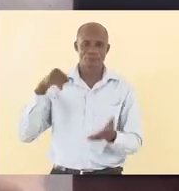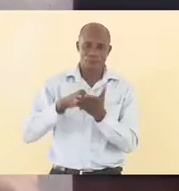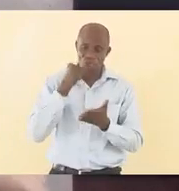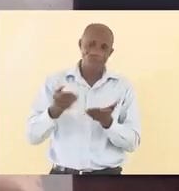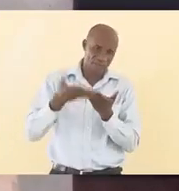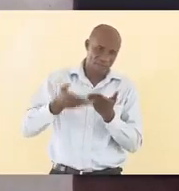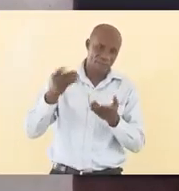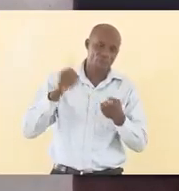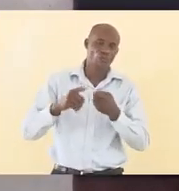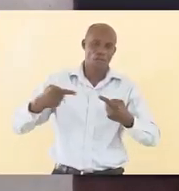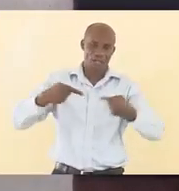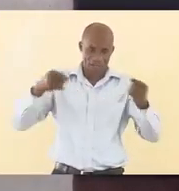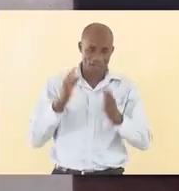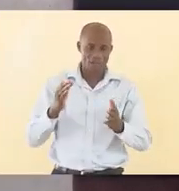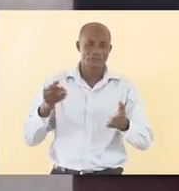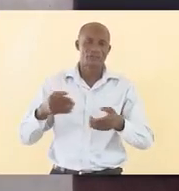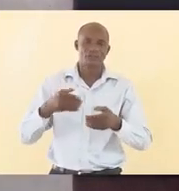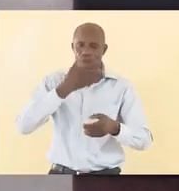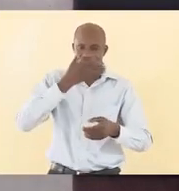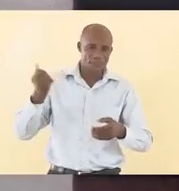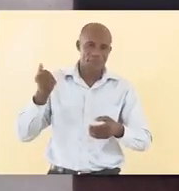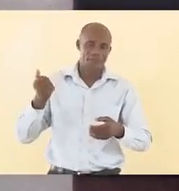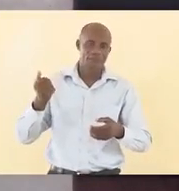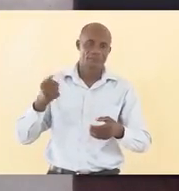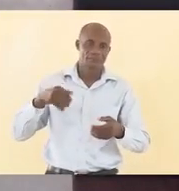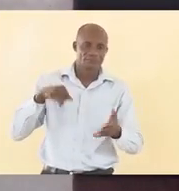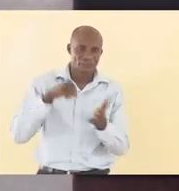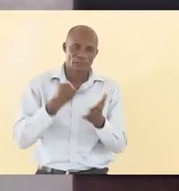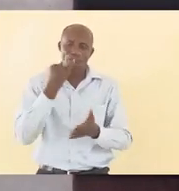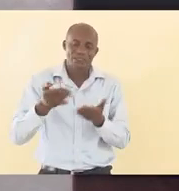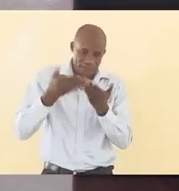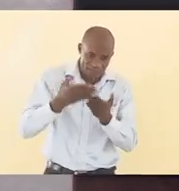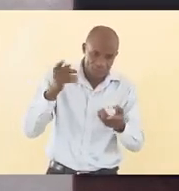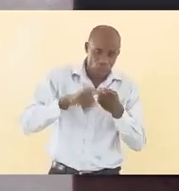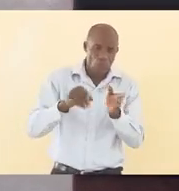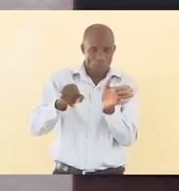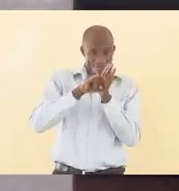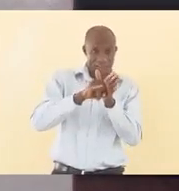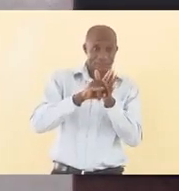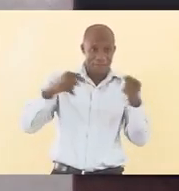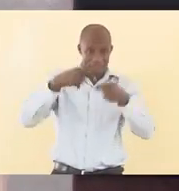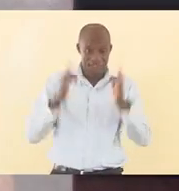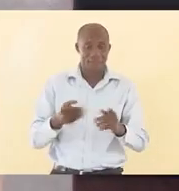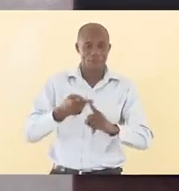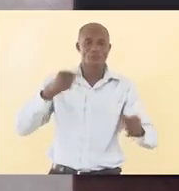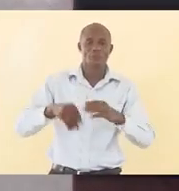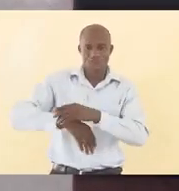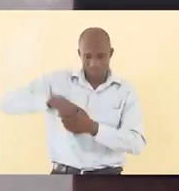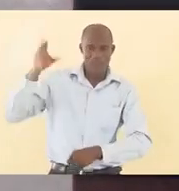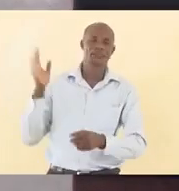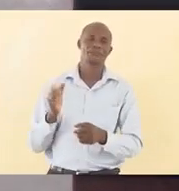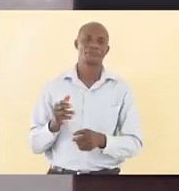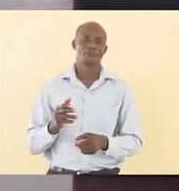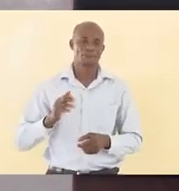It is easy to identify the enemy from outside, but it is often more difficult for us to recognize the enemy within, our